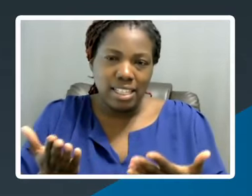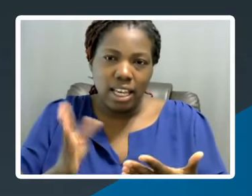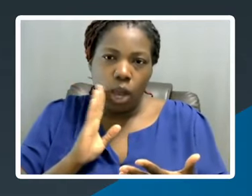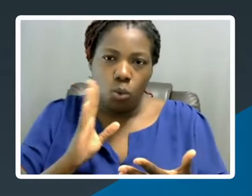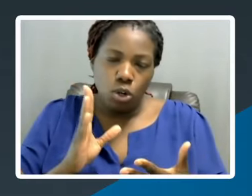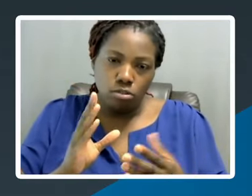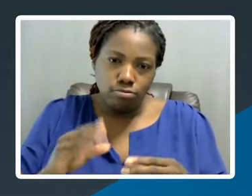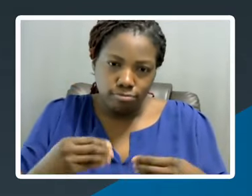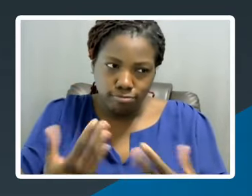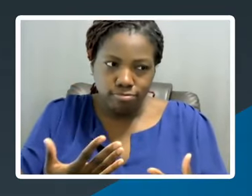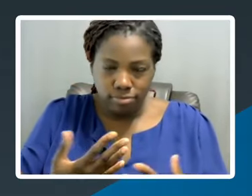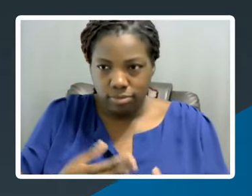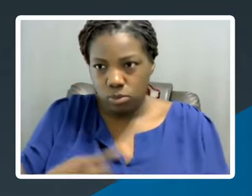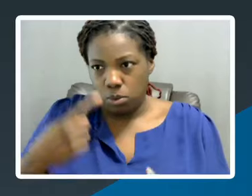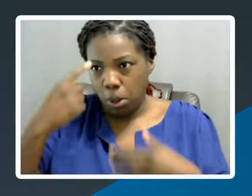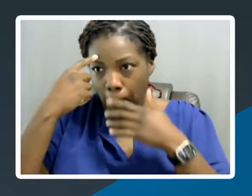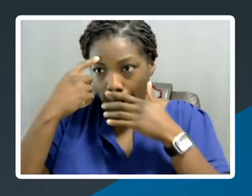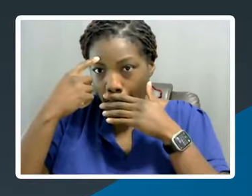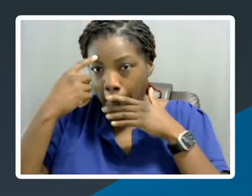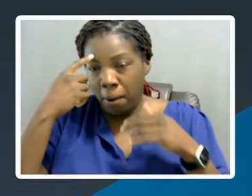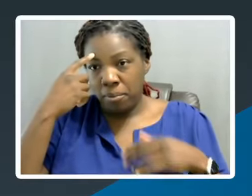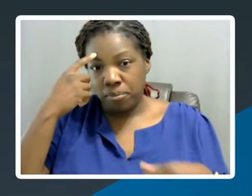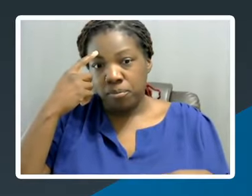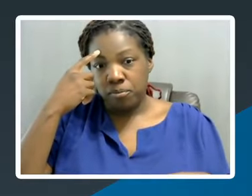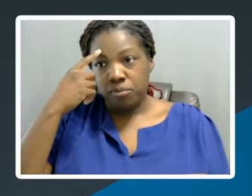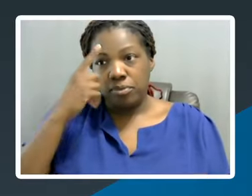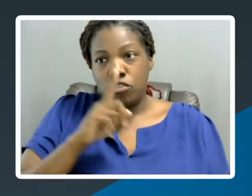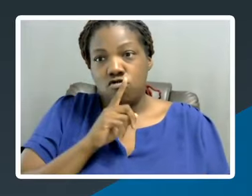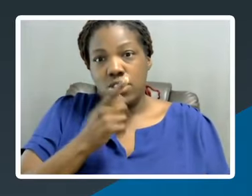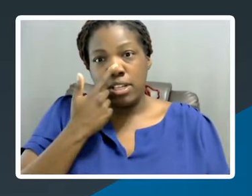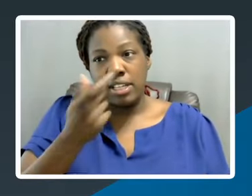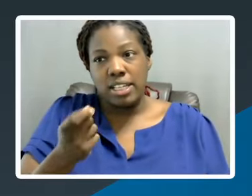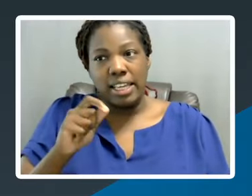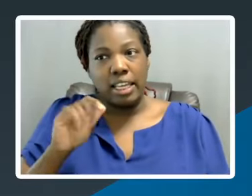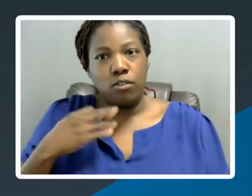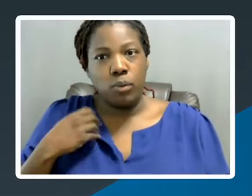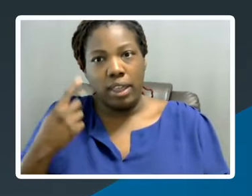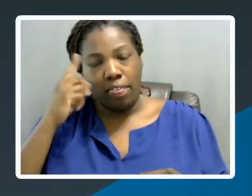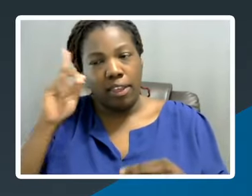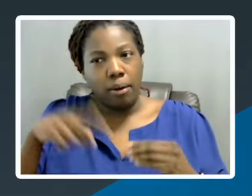I think is interesting here, is if we think about